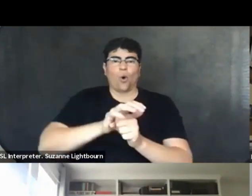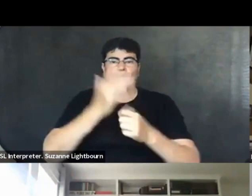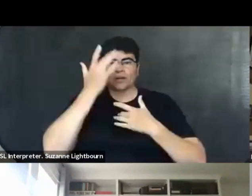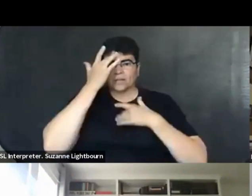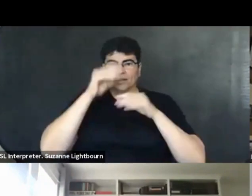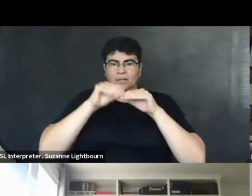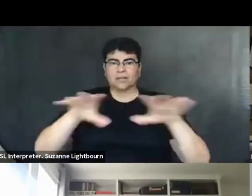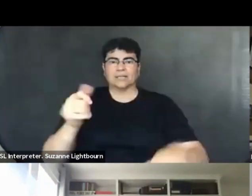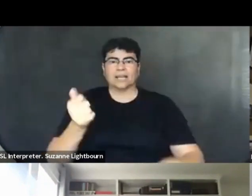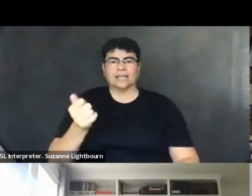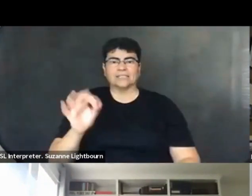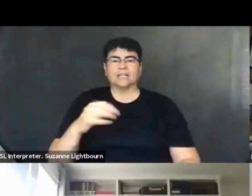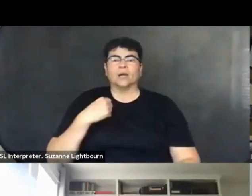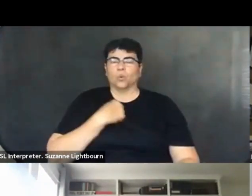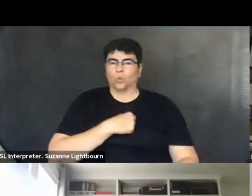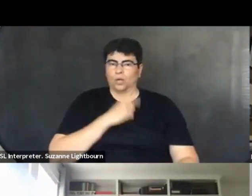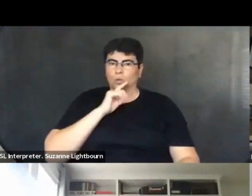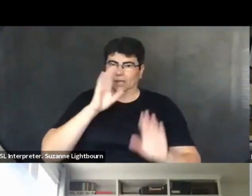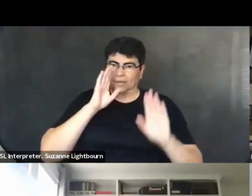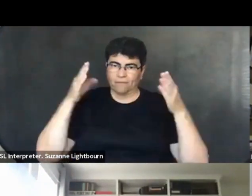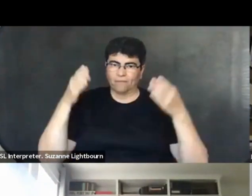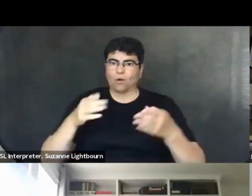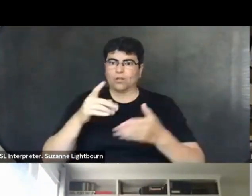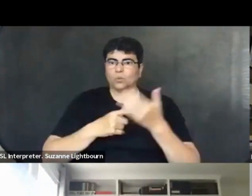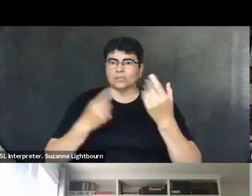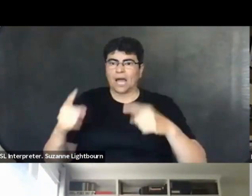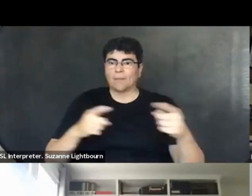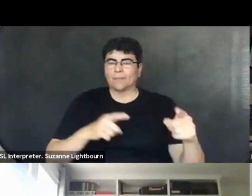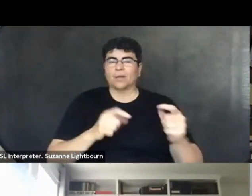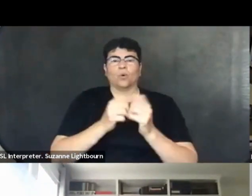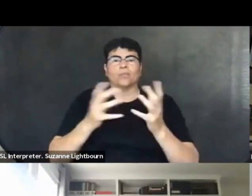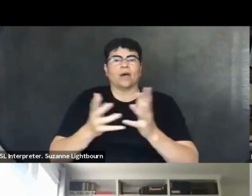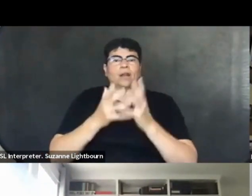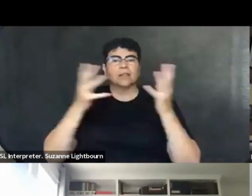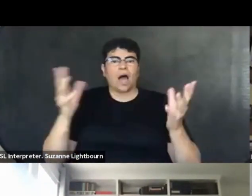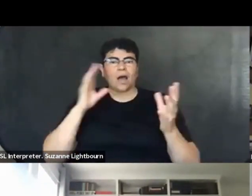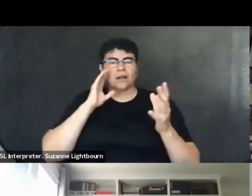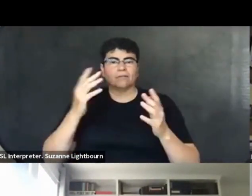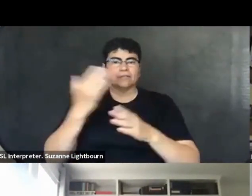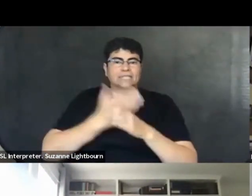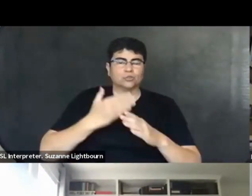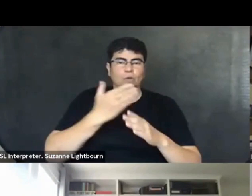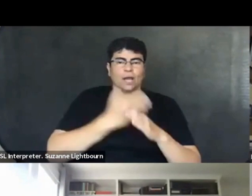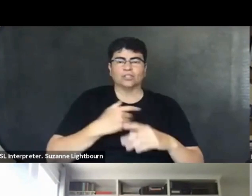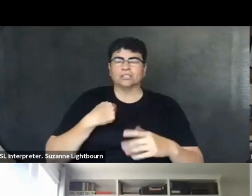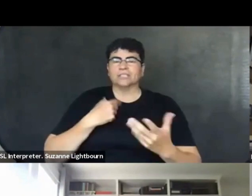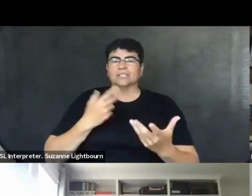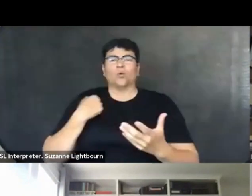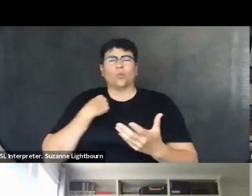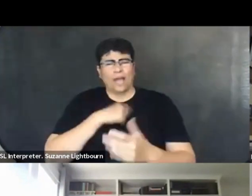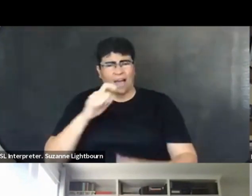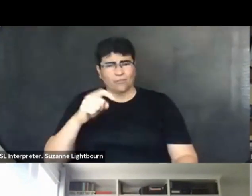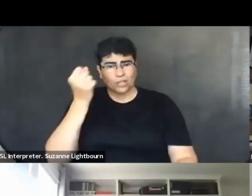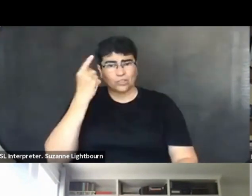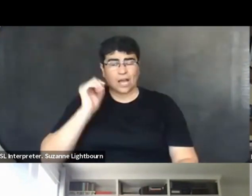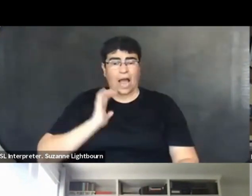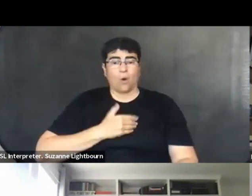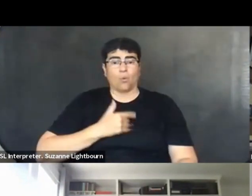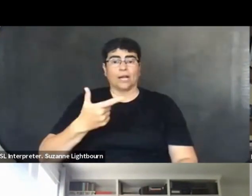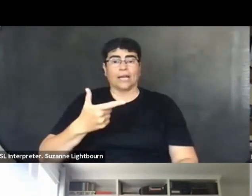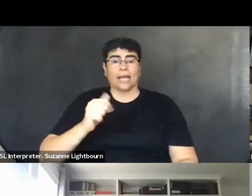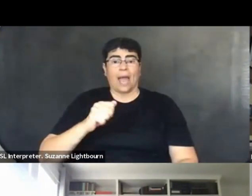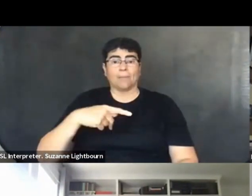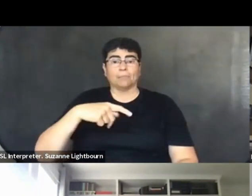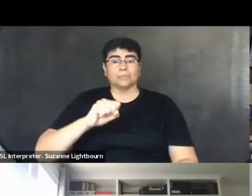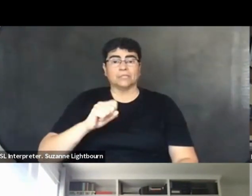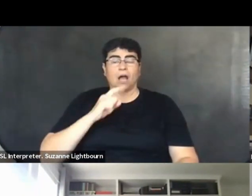us to really focus on what's happening without a lot of distractions. We have to understand that our gaps are widening.